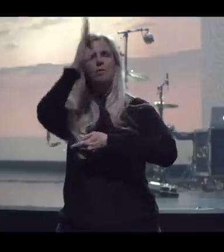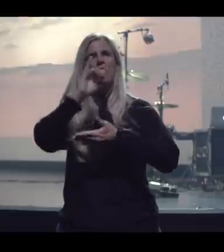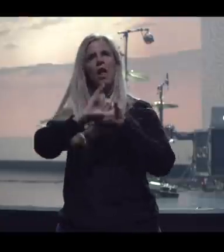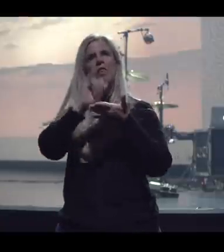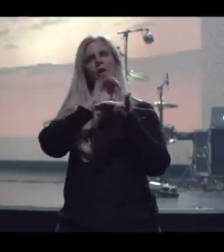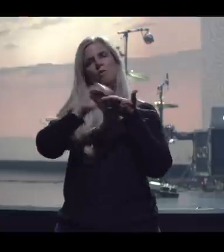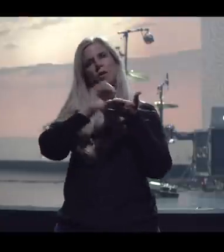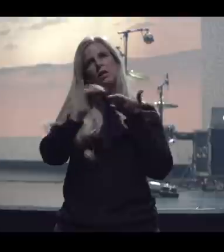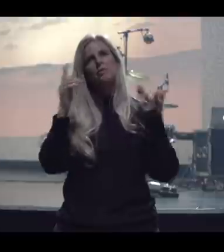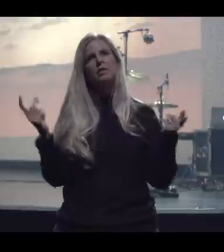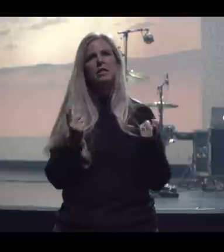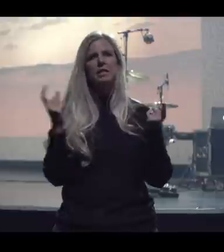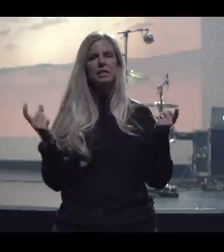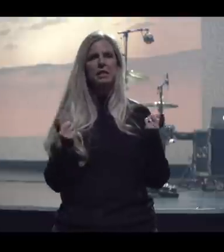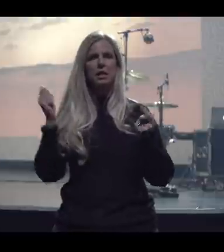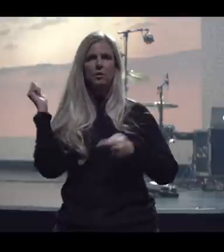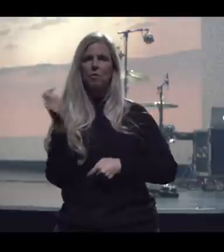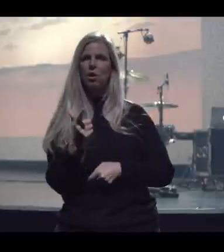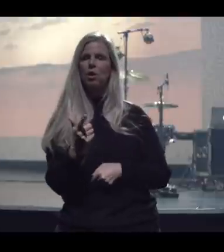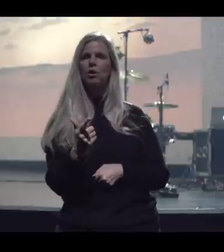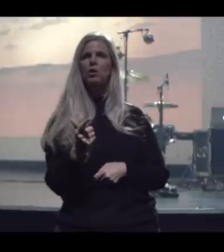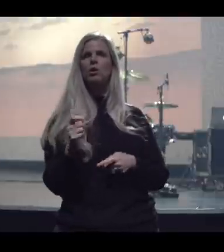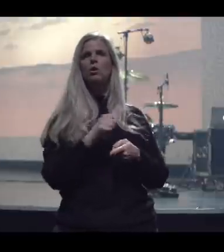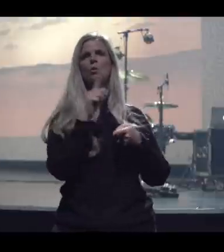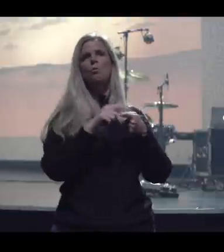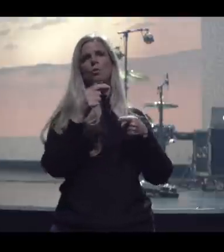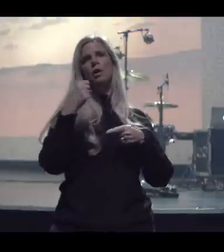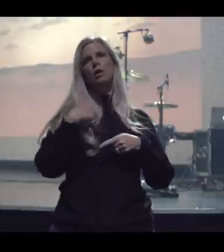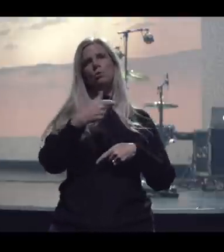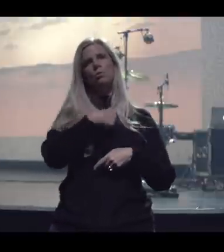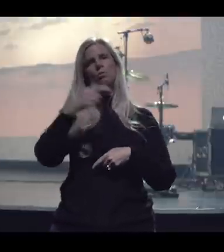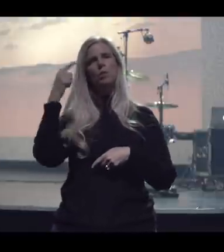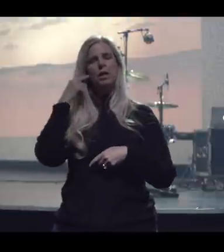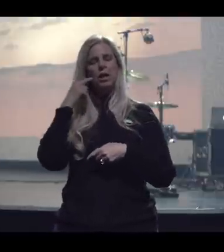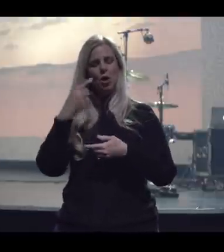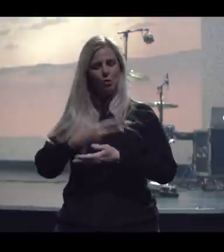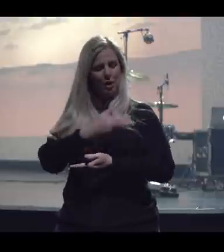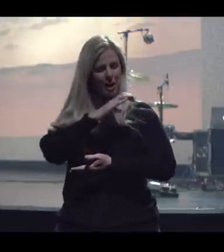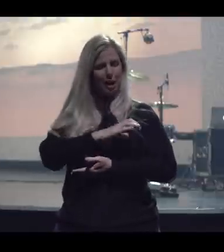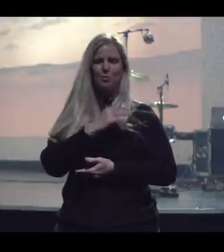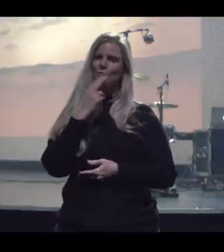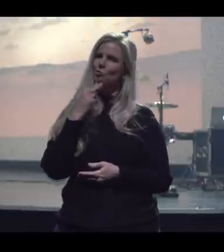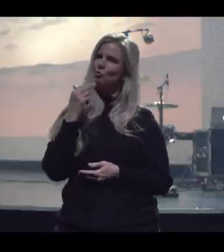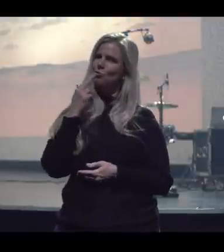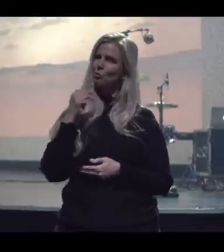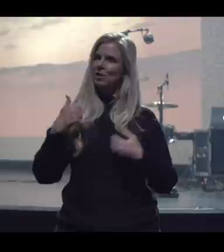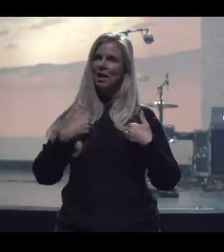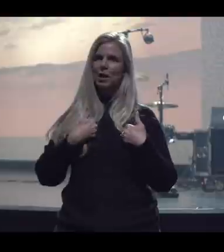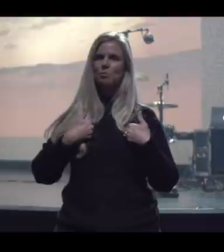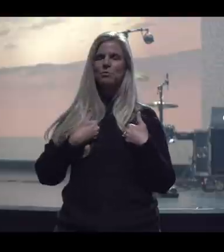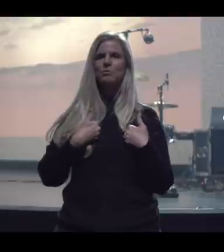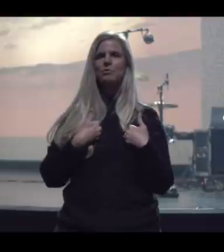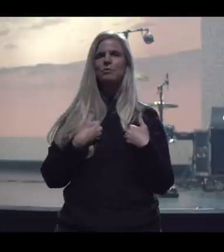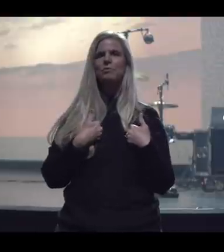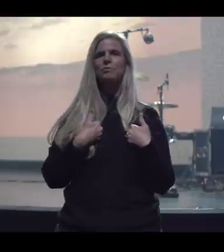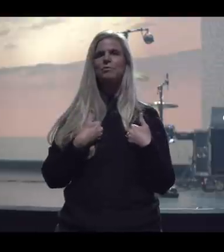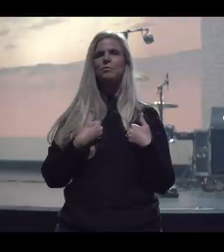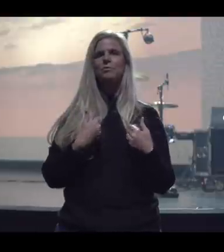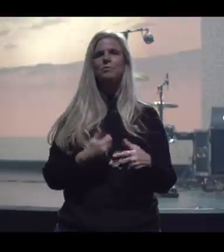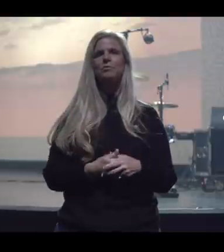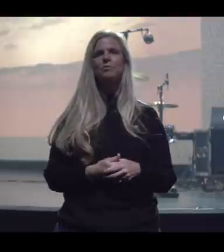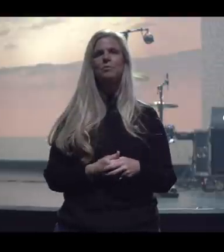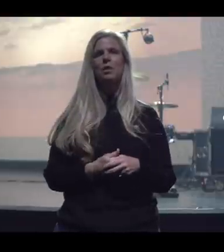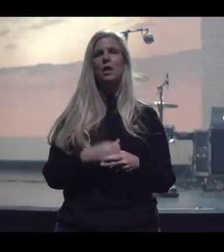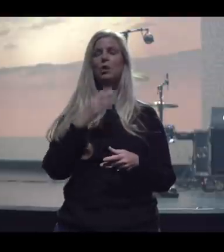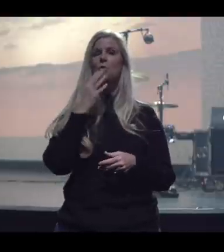world." And when we hear a lamb, we think of a cute little animal, not a Jew.